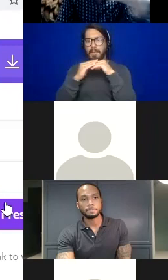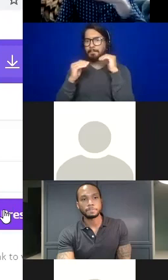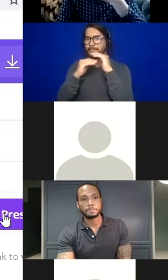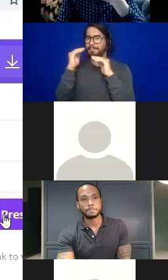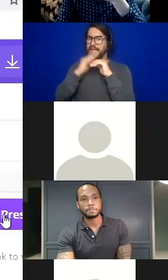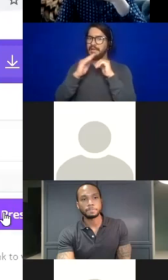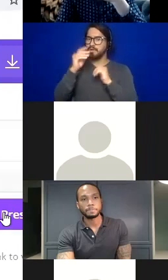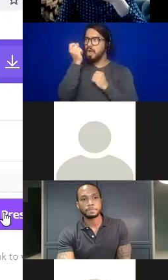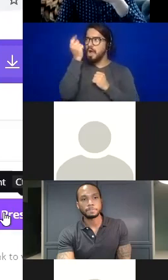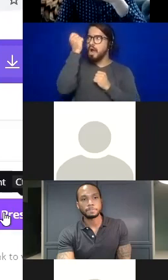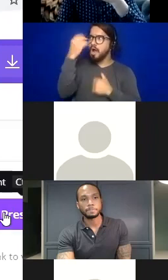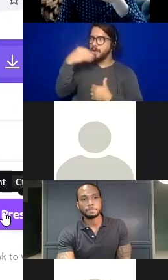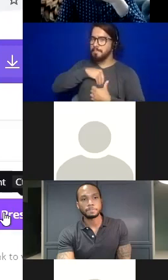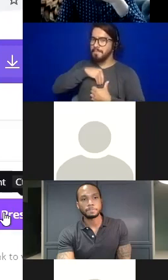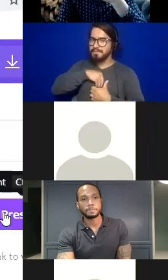your process.